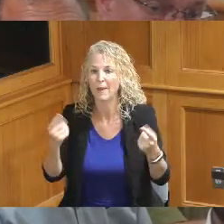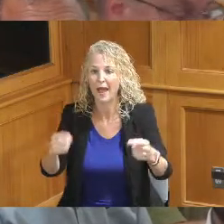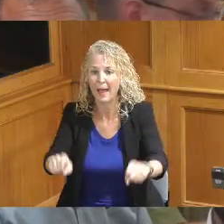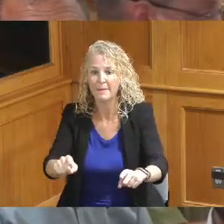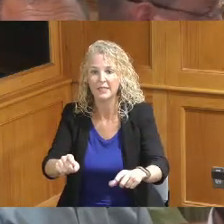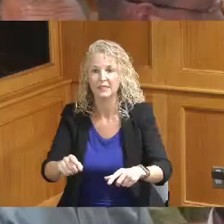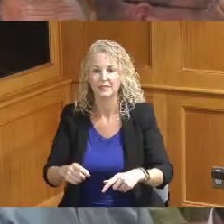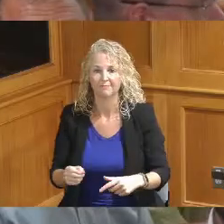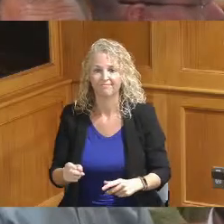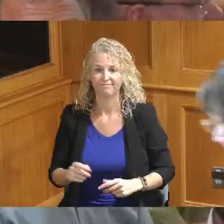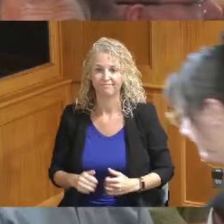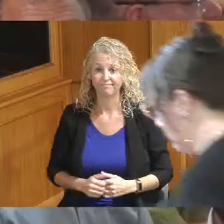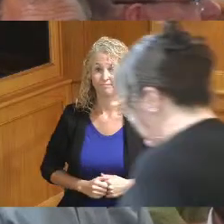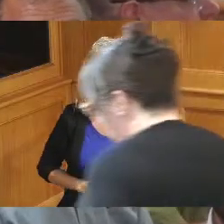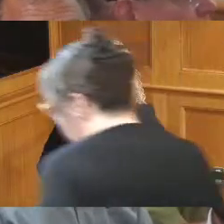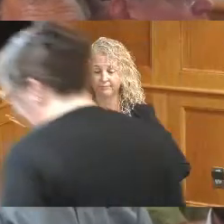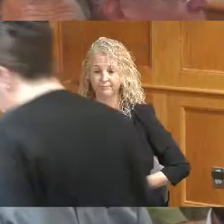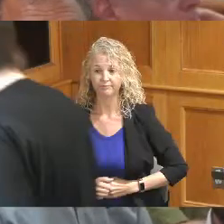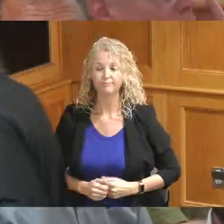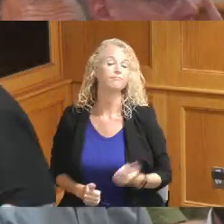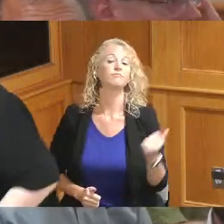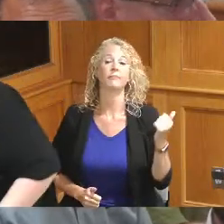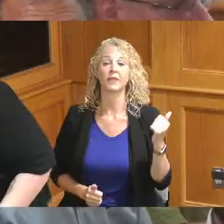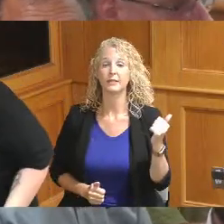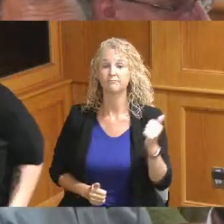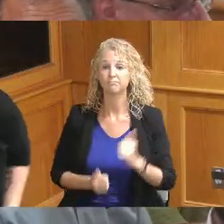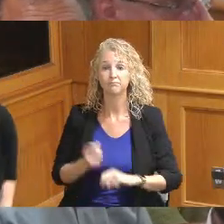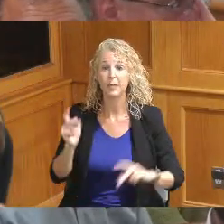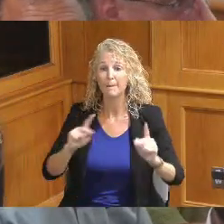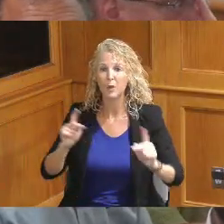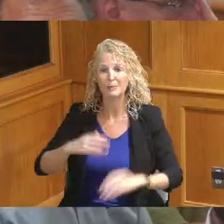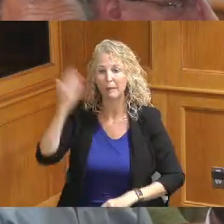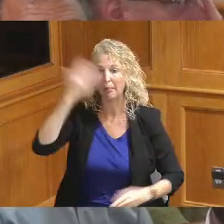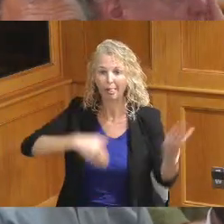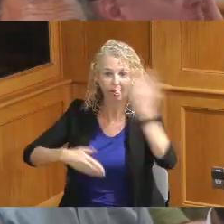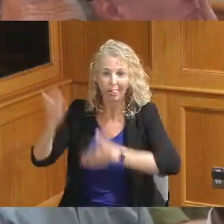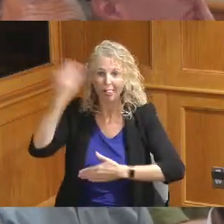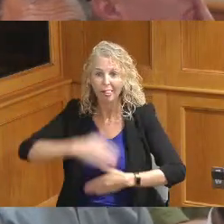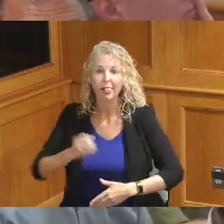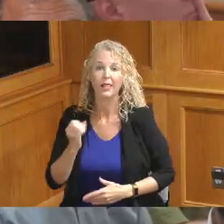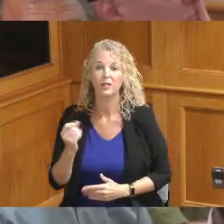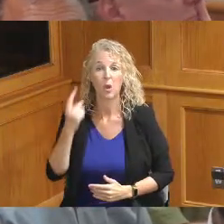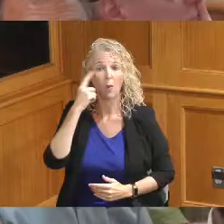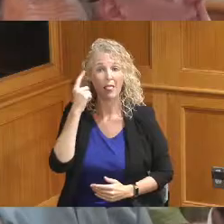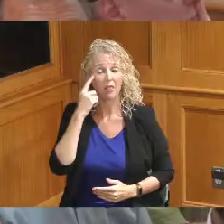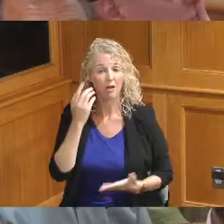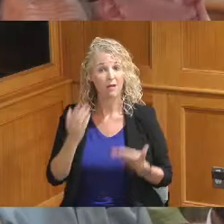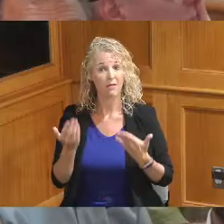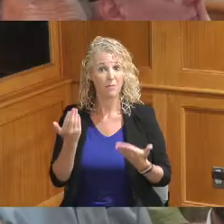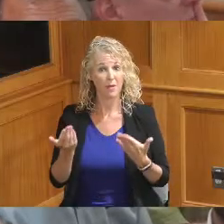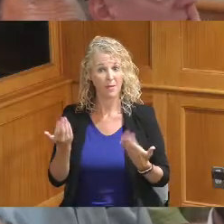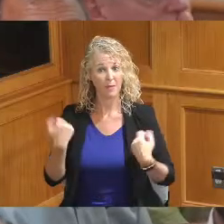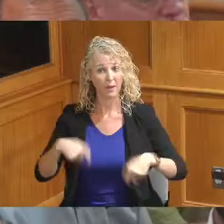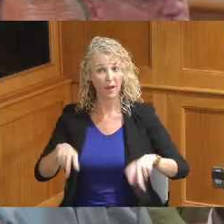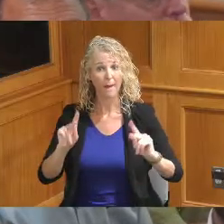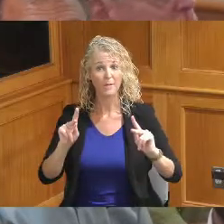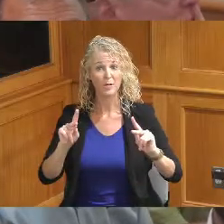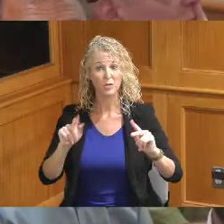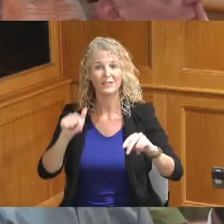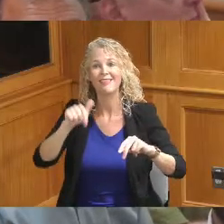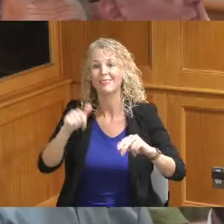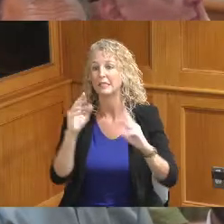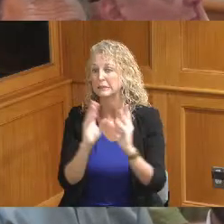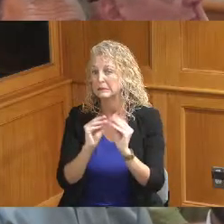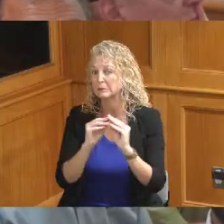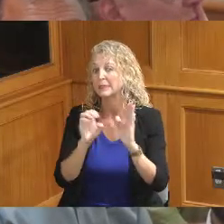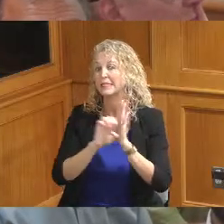being unaware and being uneducated is probably the thing that hurts our young people the most. So having an opportunity to come into these spaces and